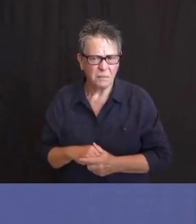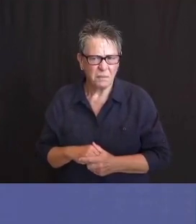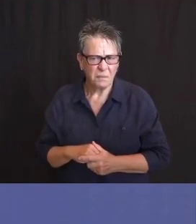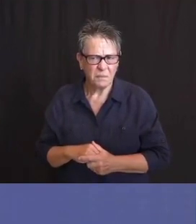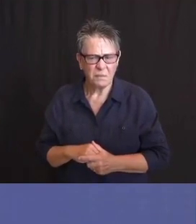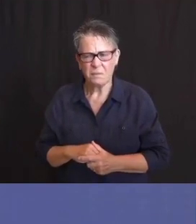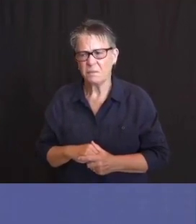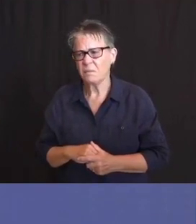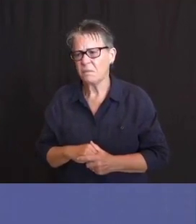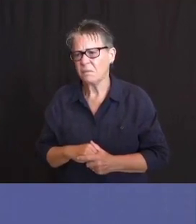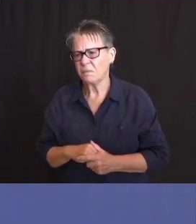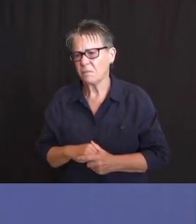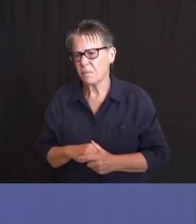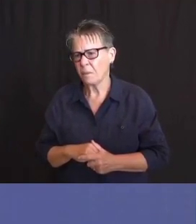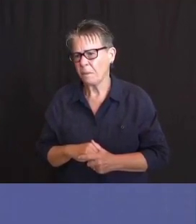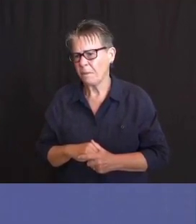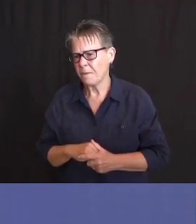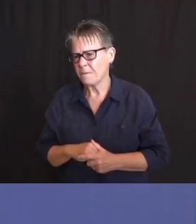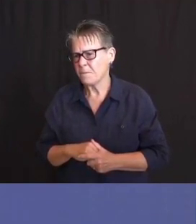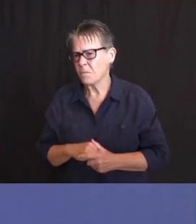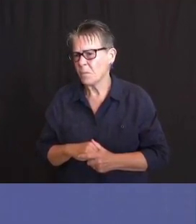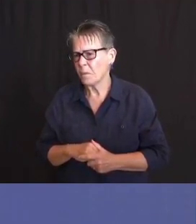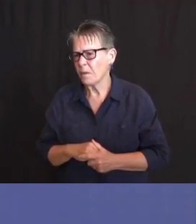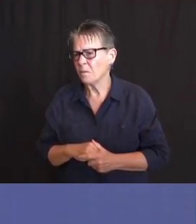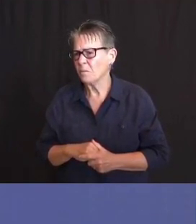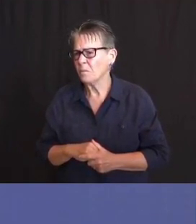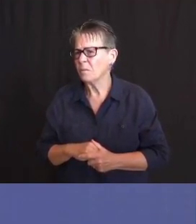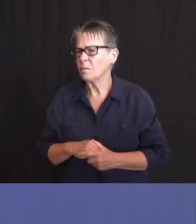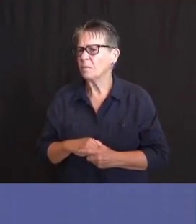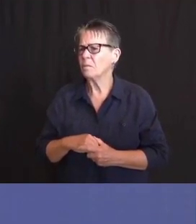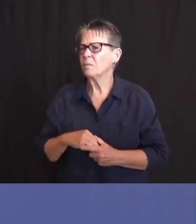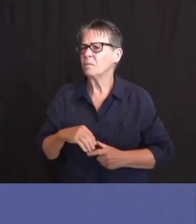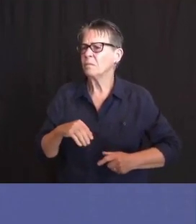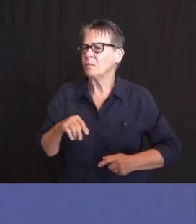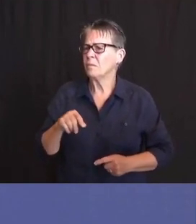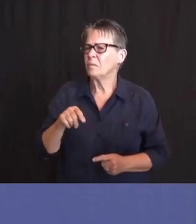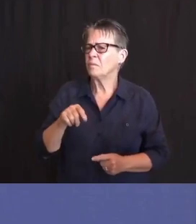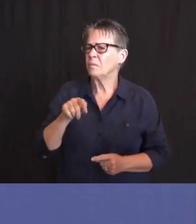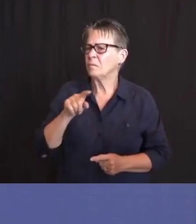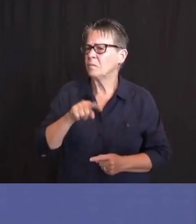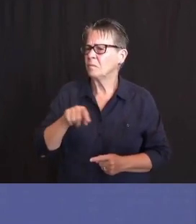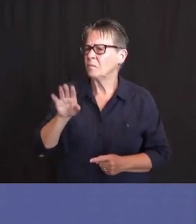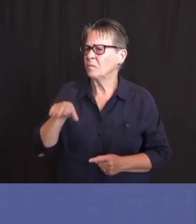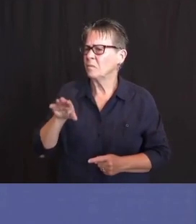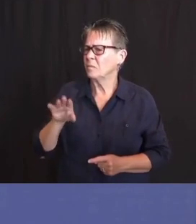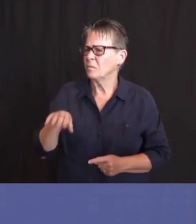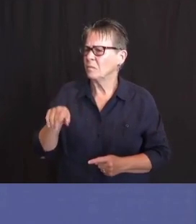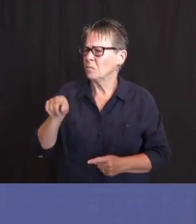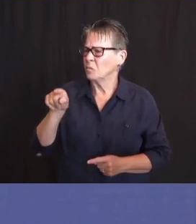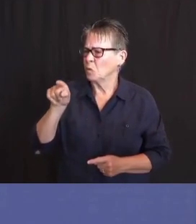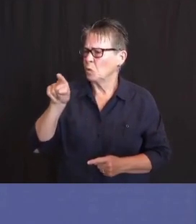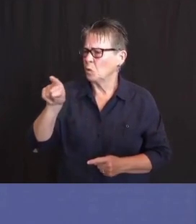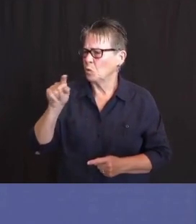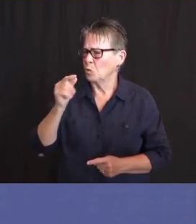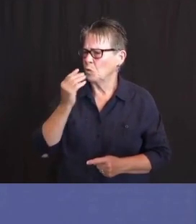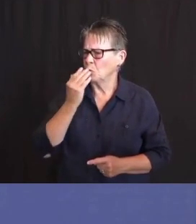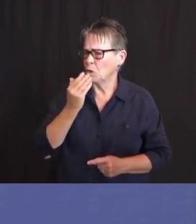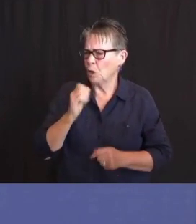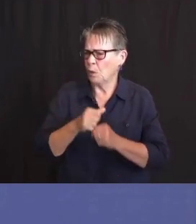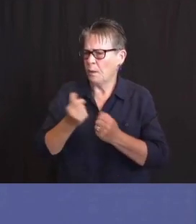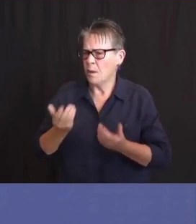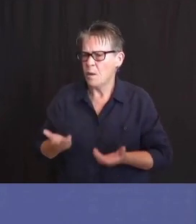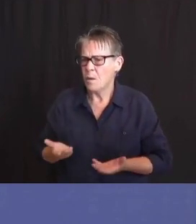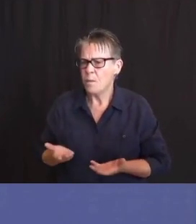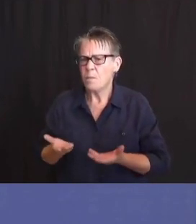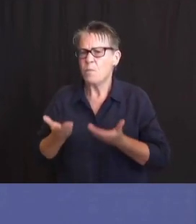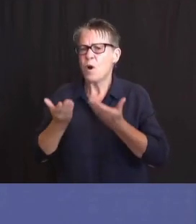are overwhelmingly specific to the individual. Early on, there was a weekend when the system crashed, and that held us back a couple of